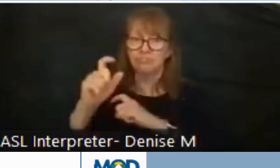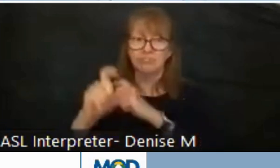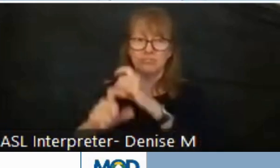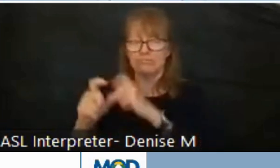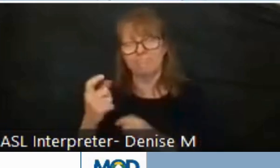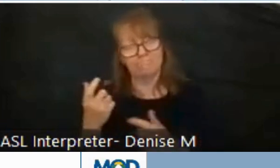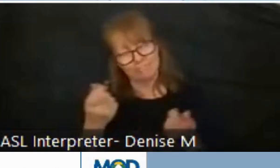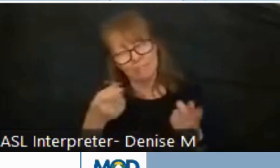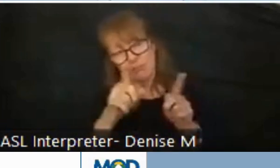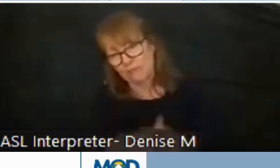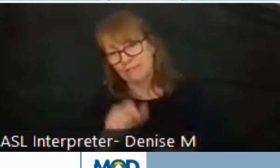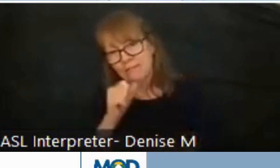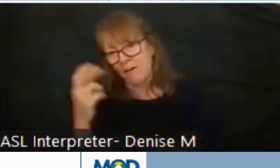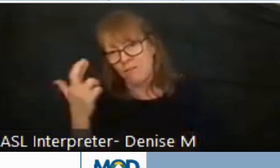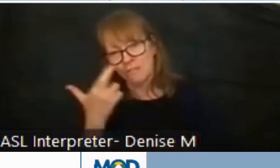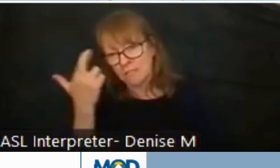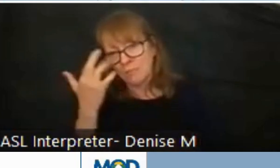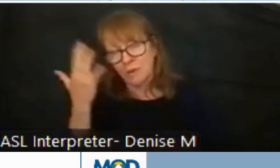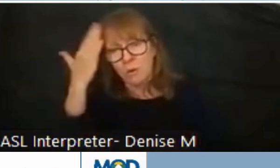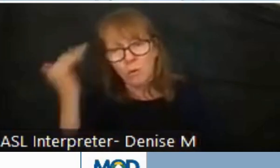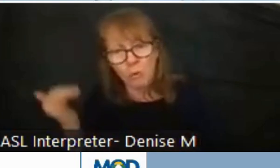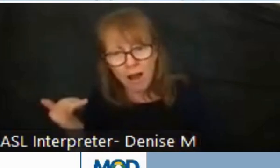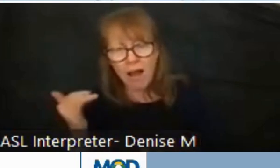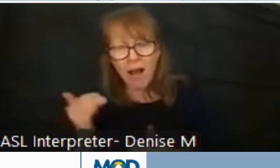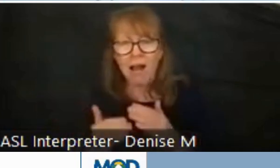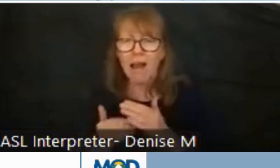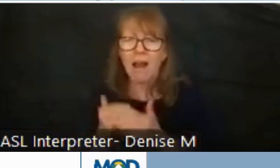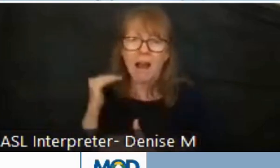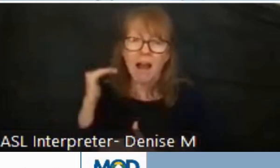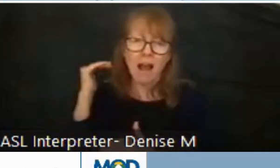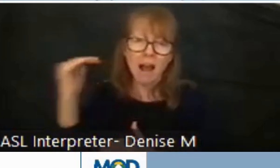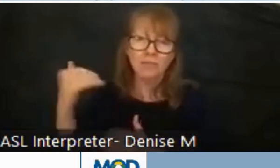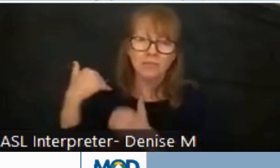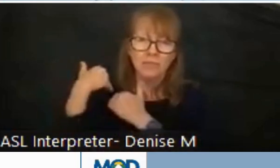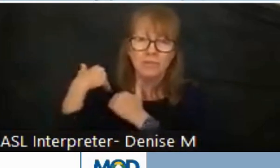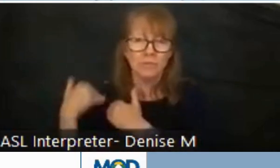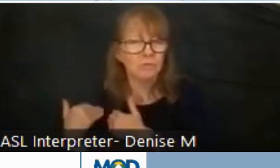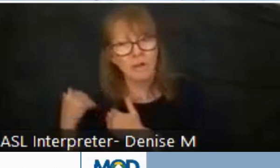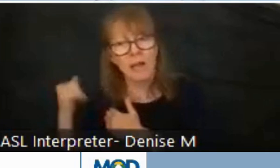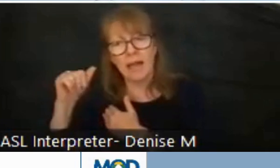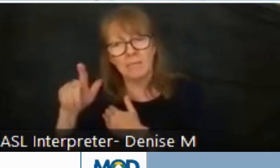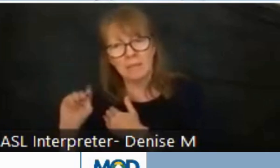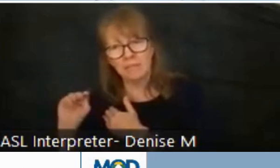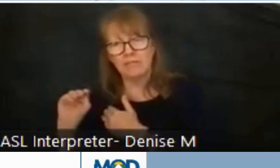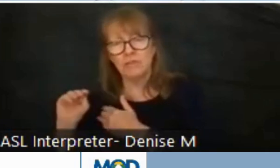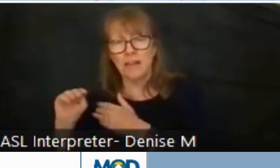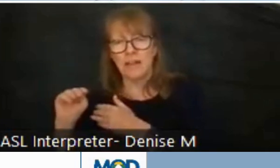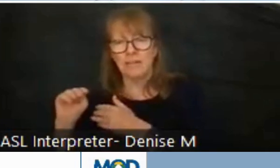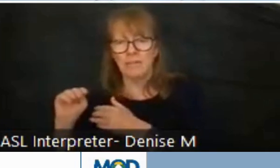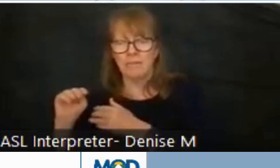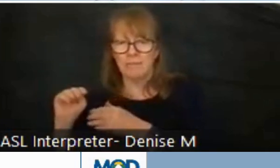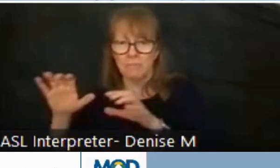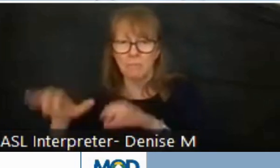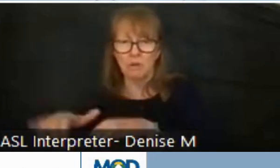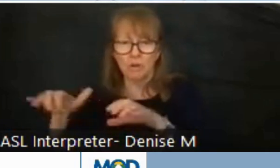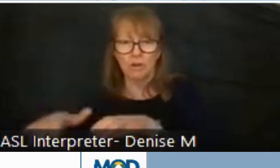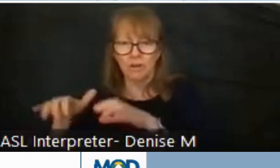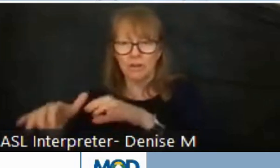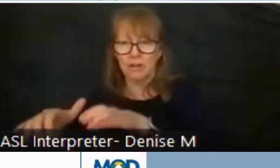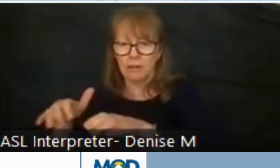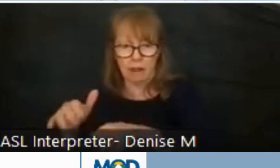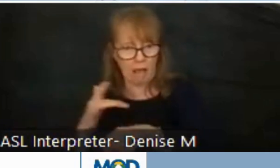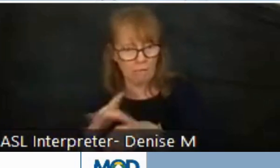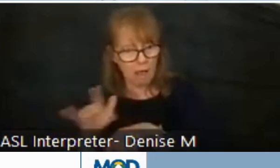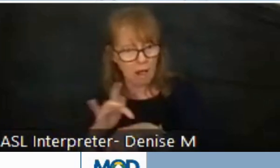it's likely to be undue administrative burden. They are unlikely to have staff available always to answer the